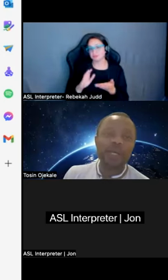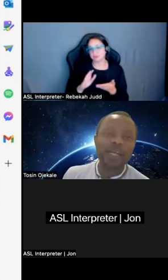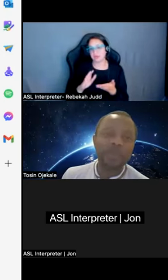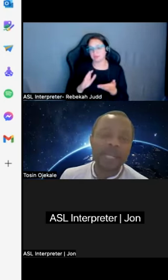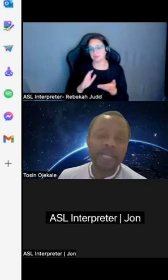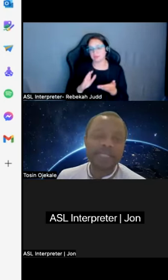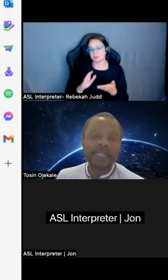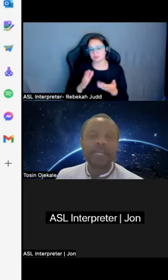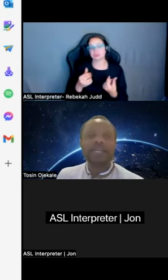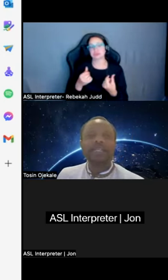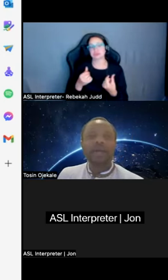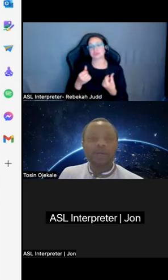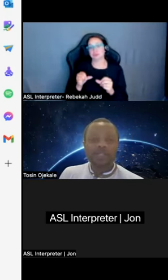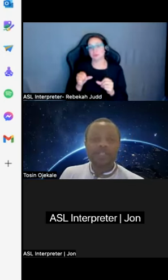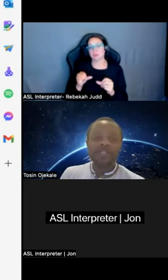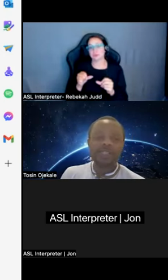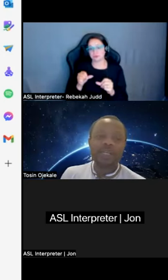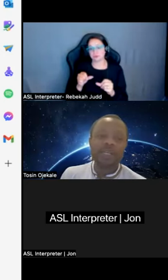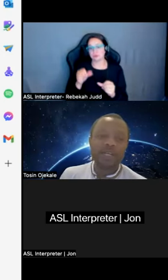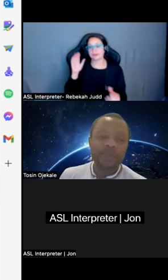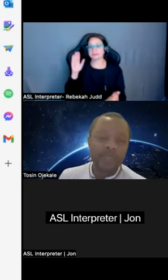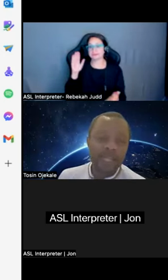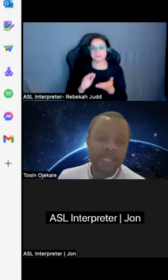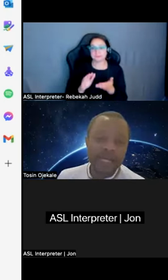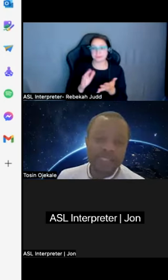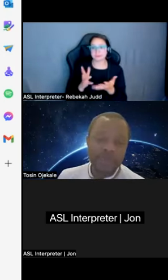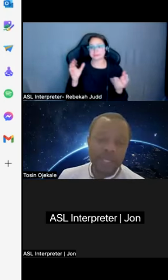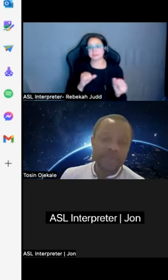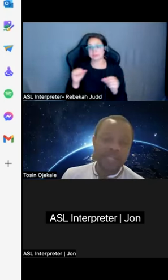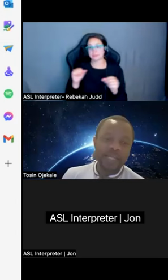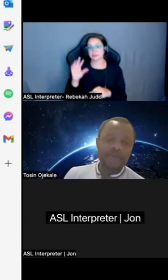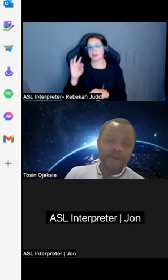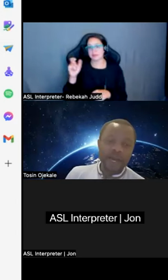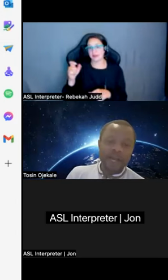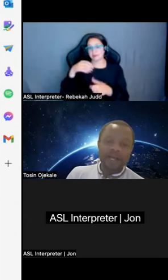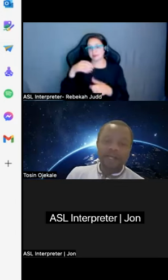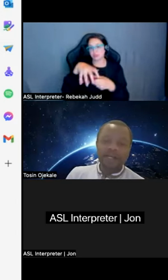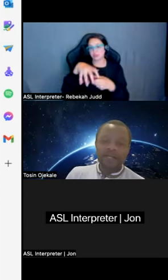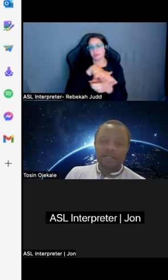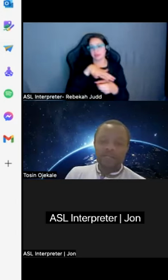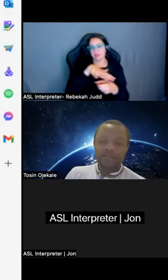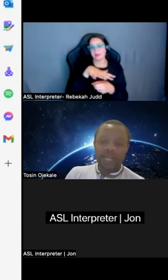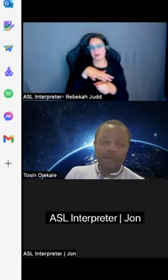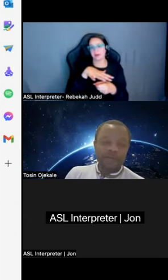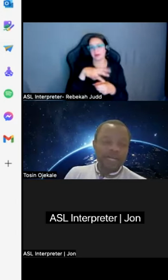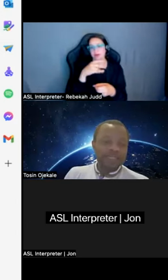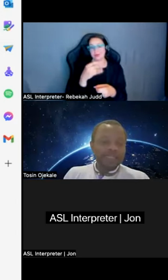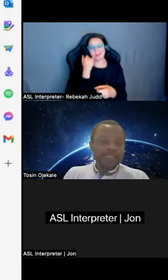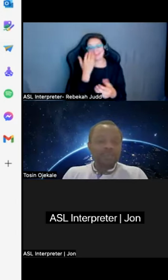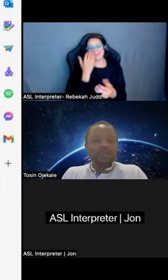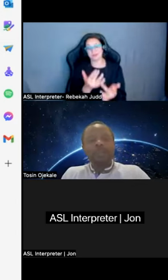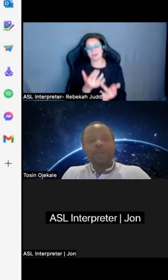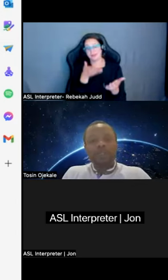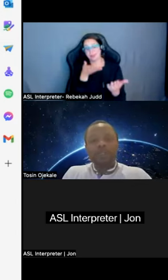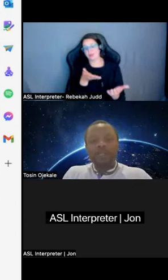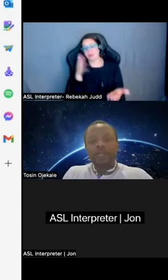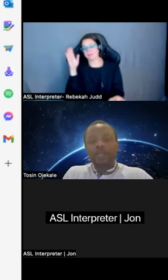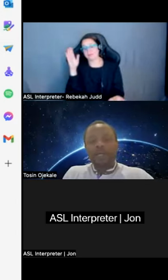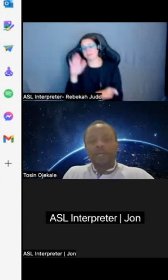to eliminate the oxygen within that space where there's fire to a level that it will